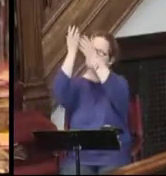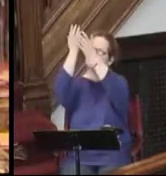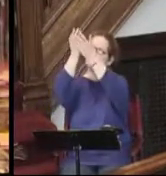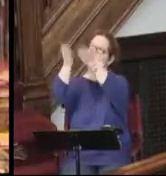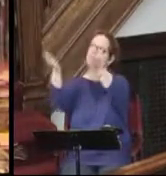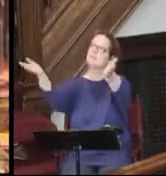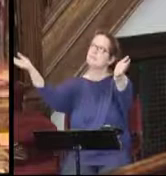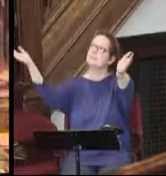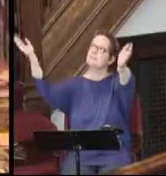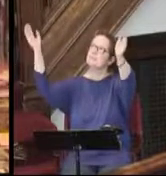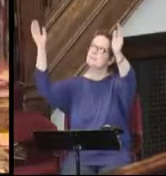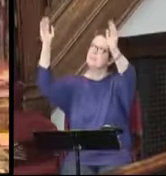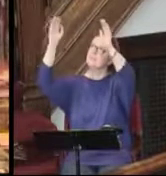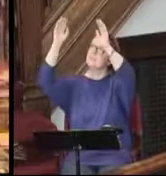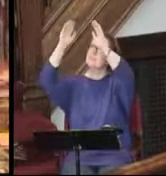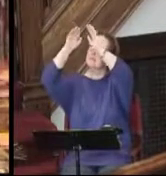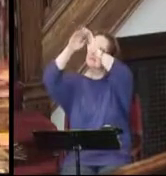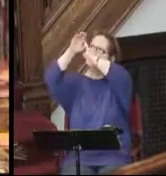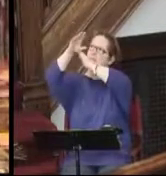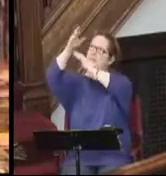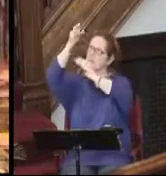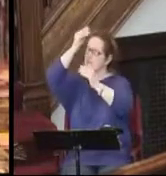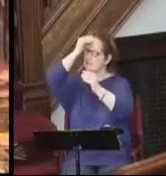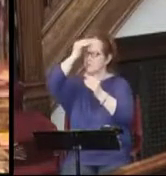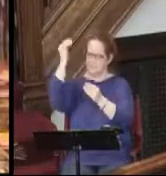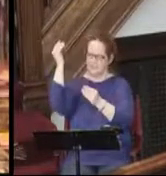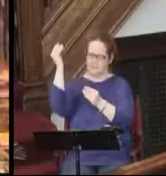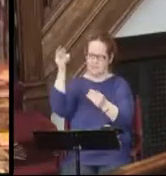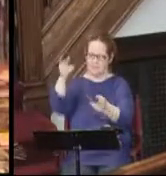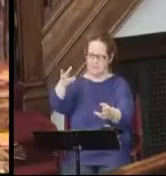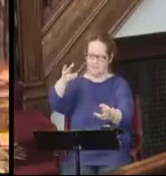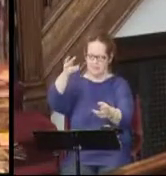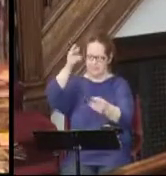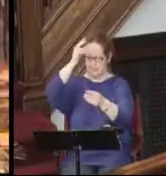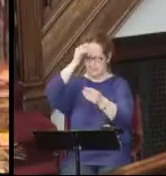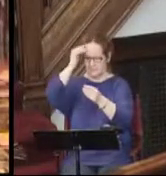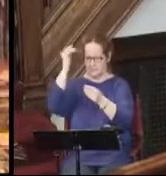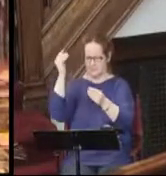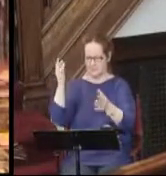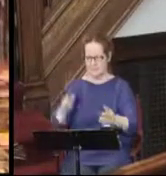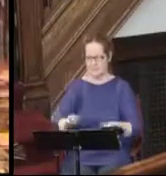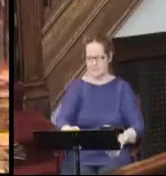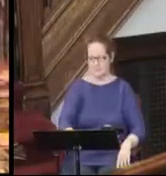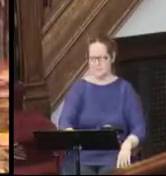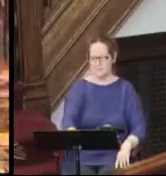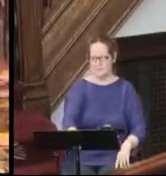angels from heaven